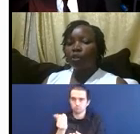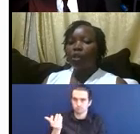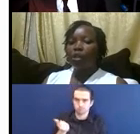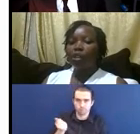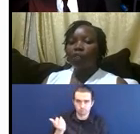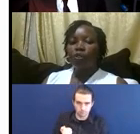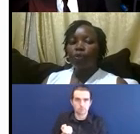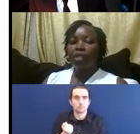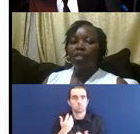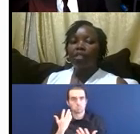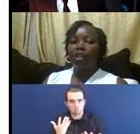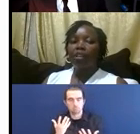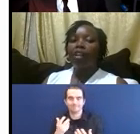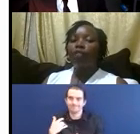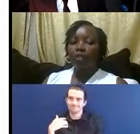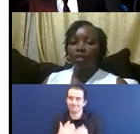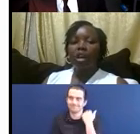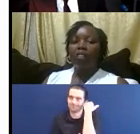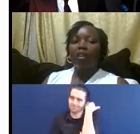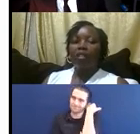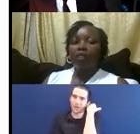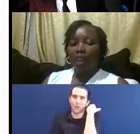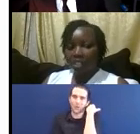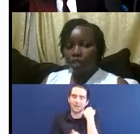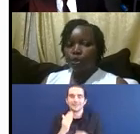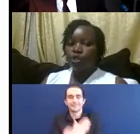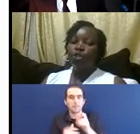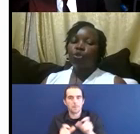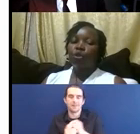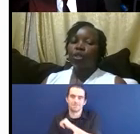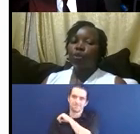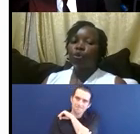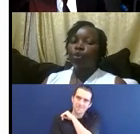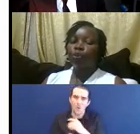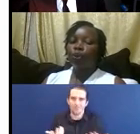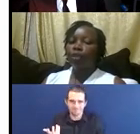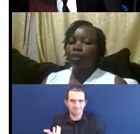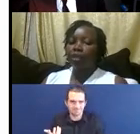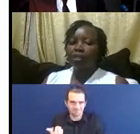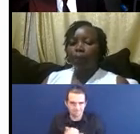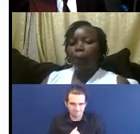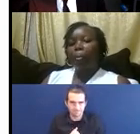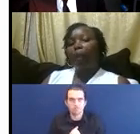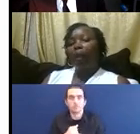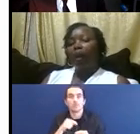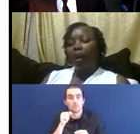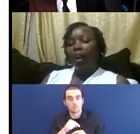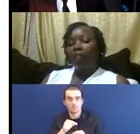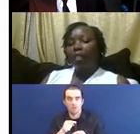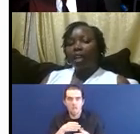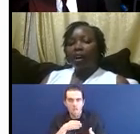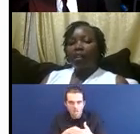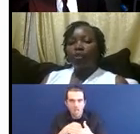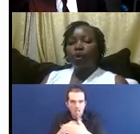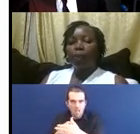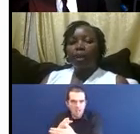livelihood reinforcement, reinforce the disadvantaged position disabled people experience.